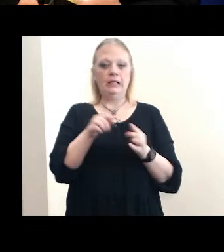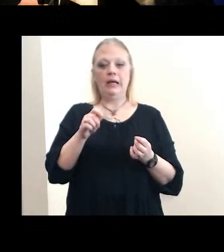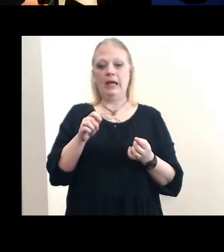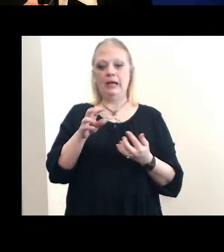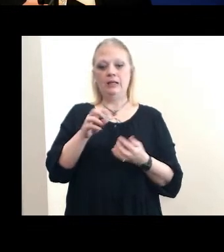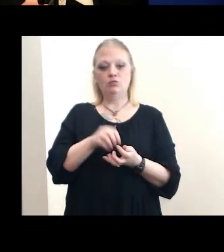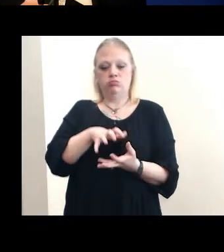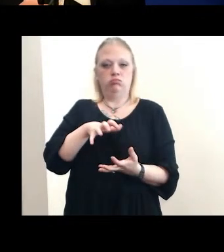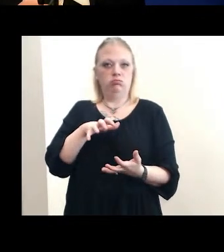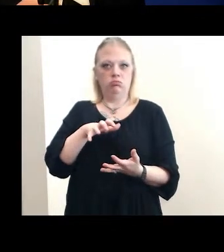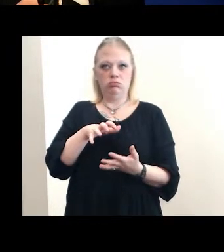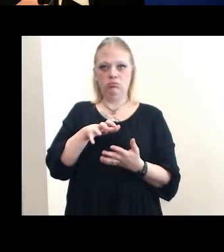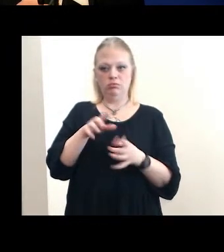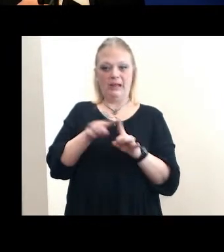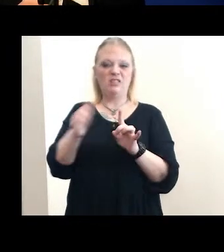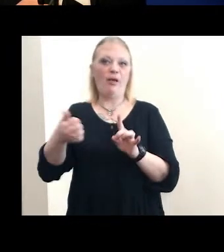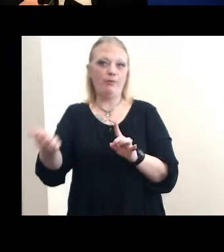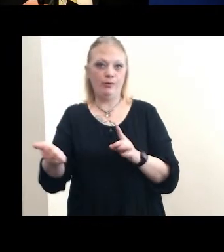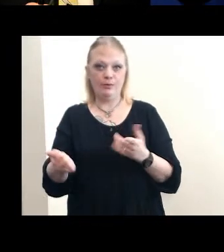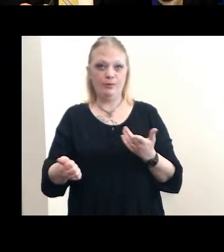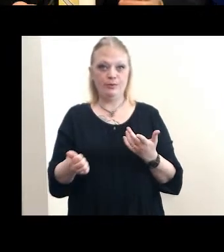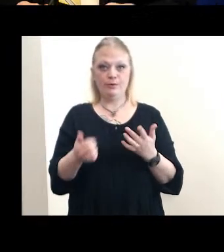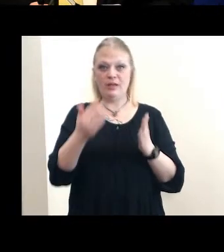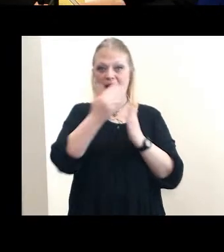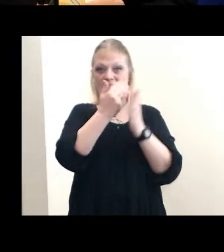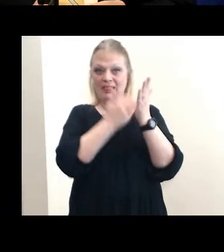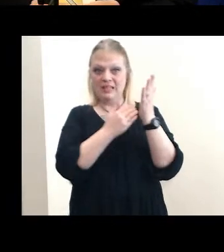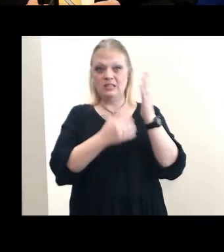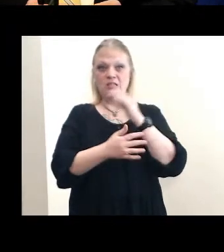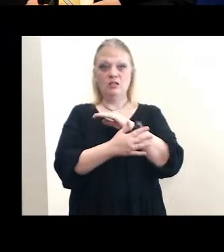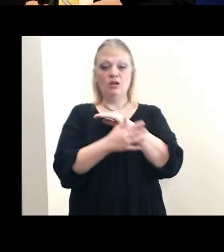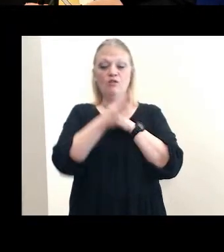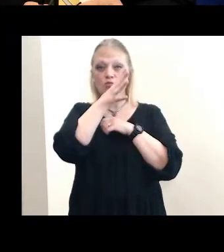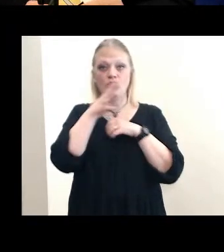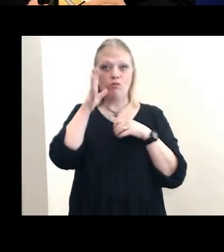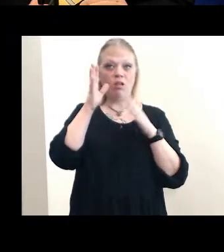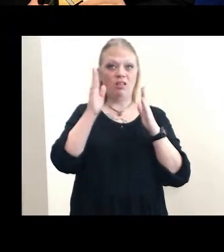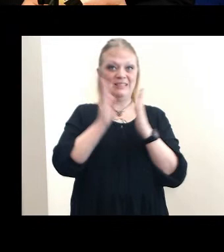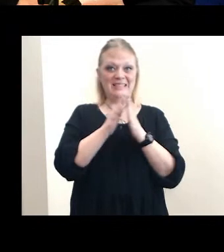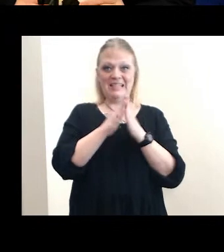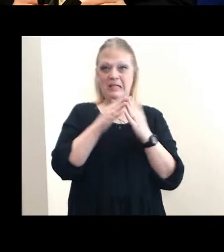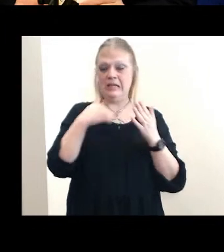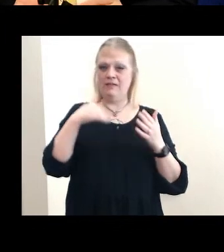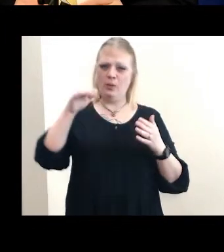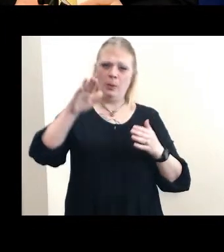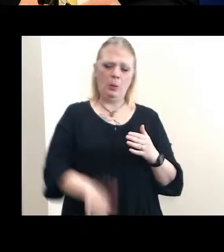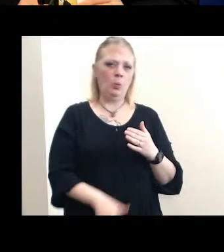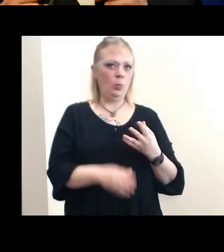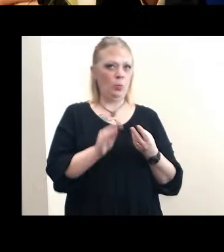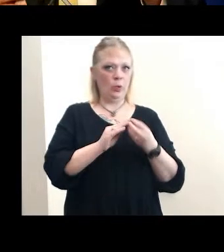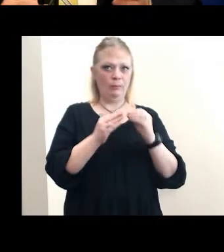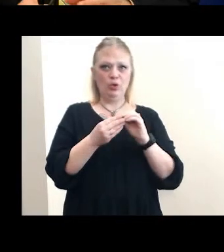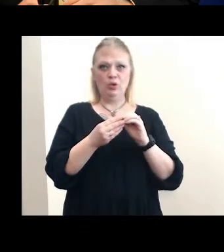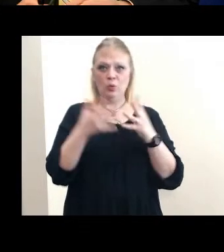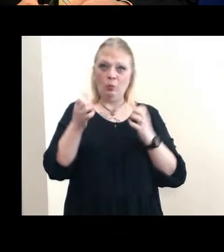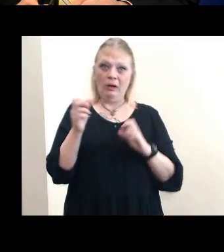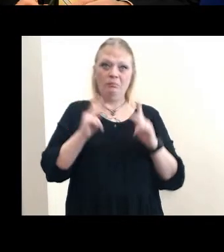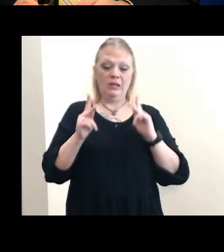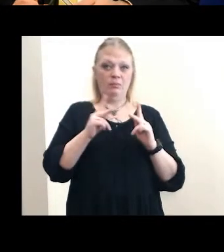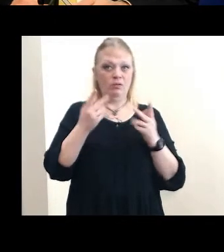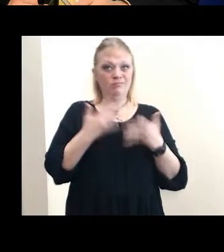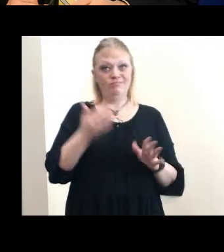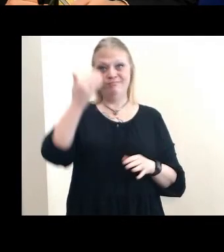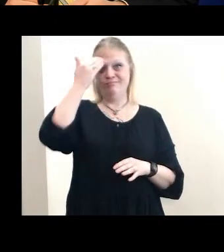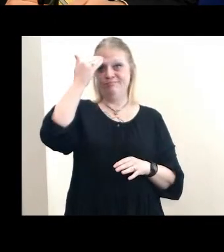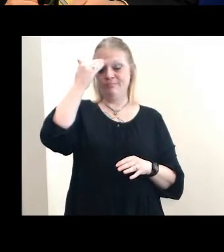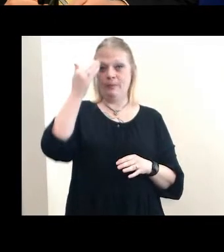others. And you see those that list of rural and the city having such low numbers. We want people to know